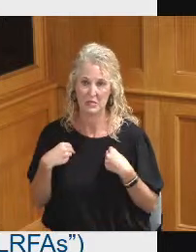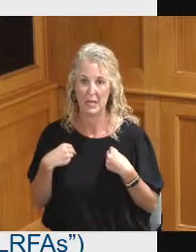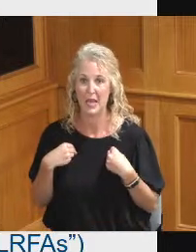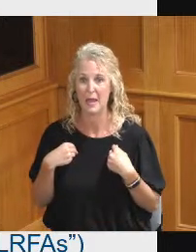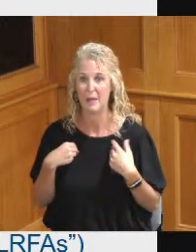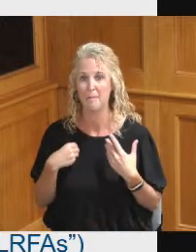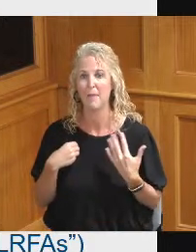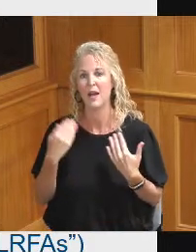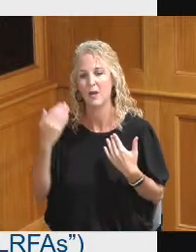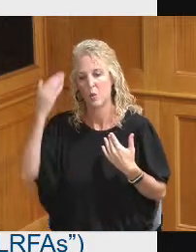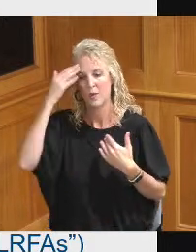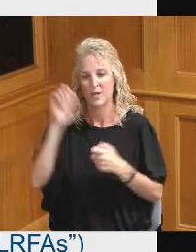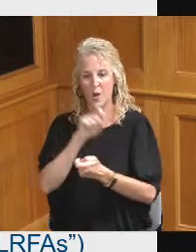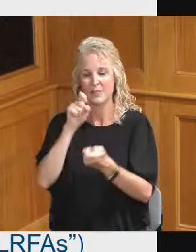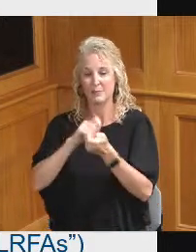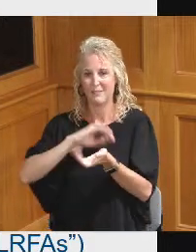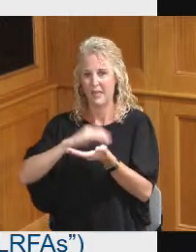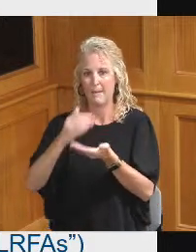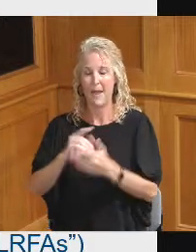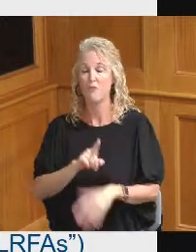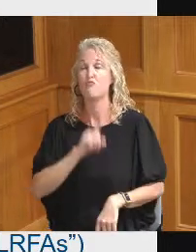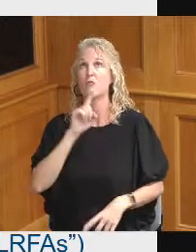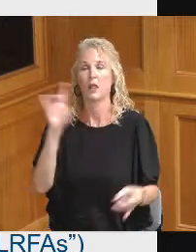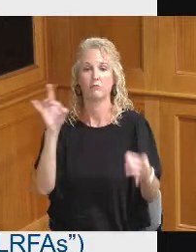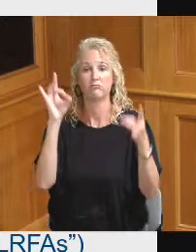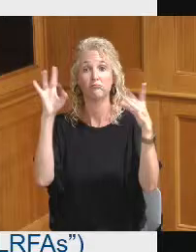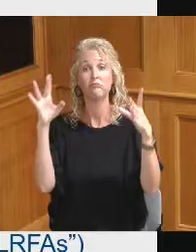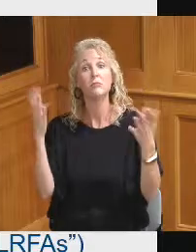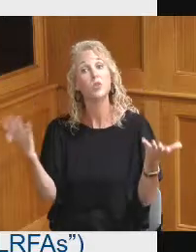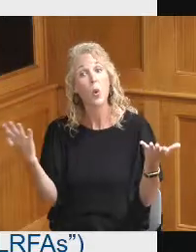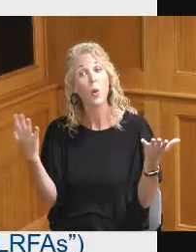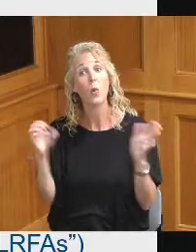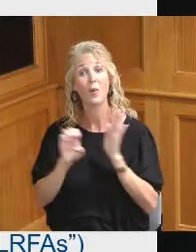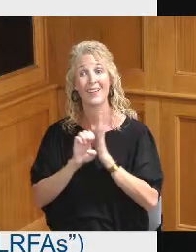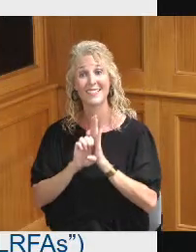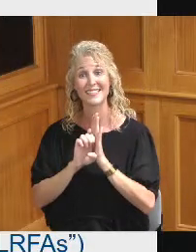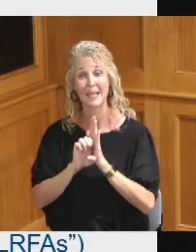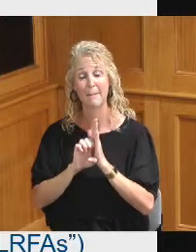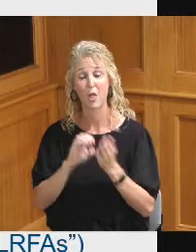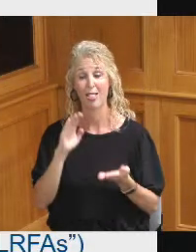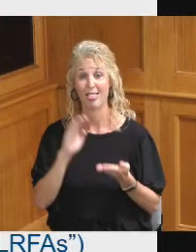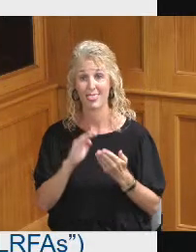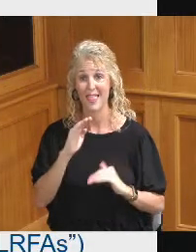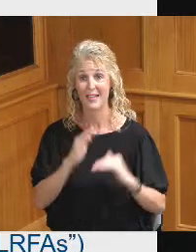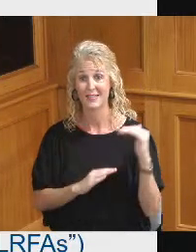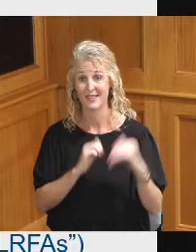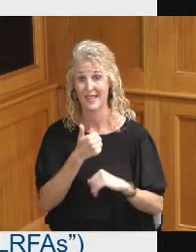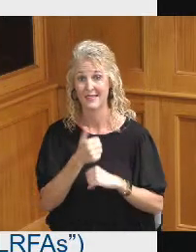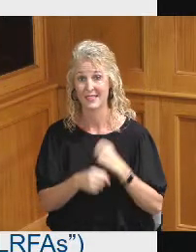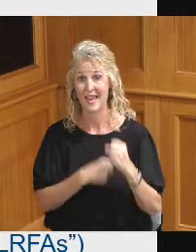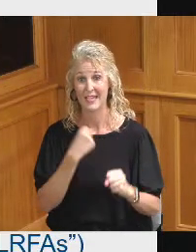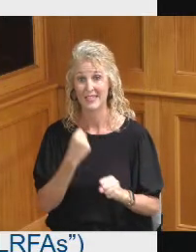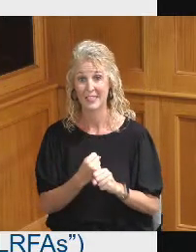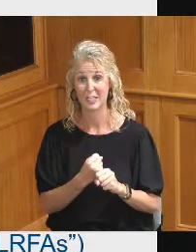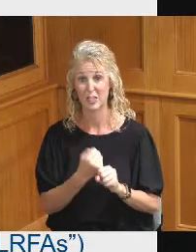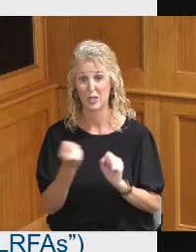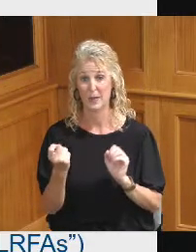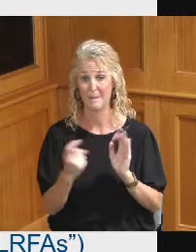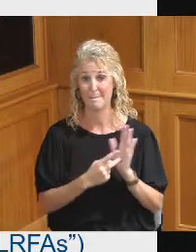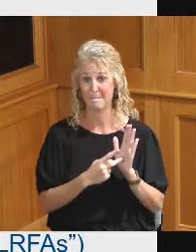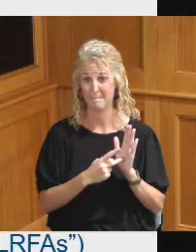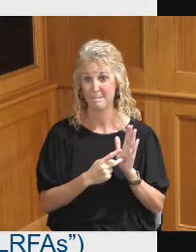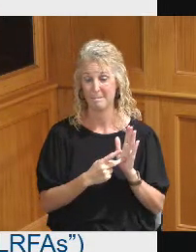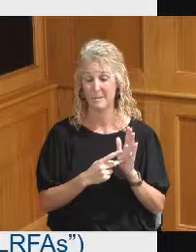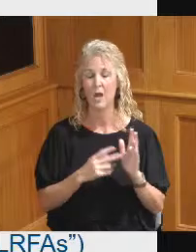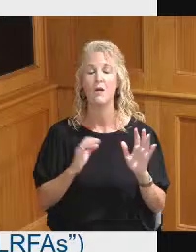really unacceptable. And that would be when they're experiencing it at less than a 10-year return frequency storm.